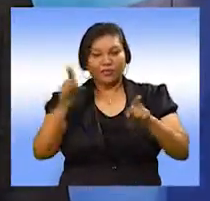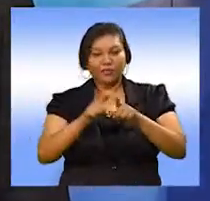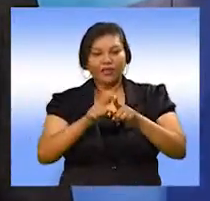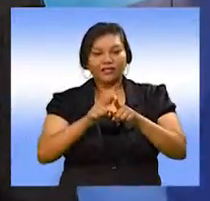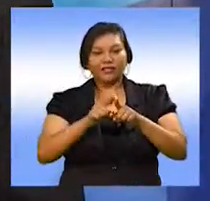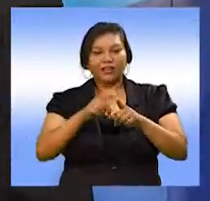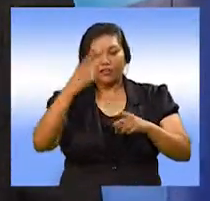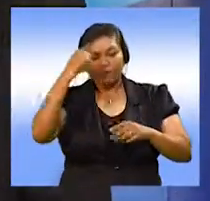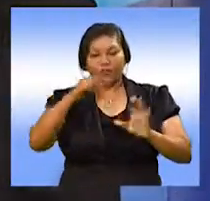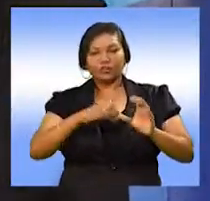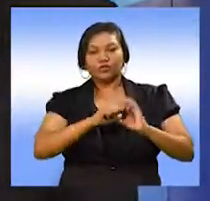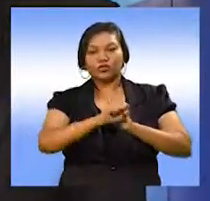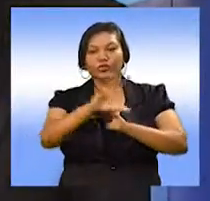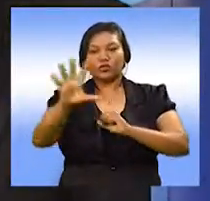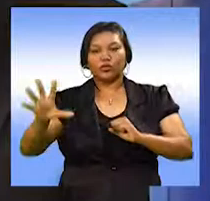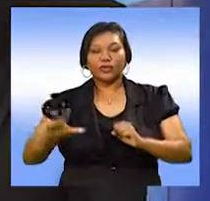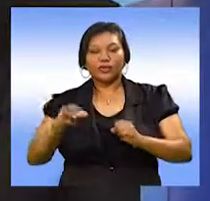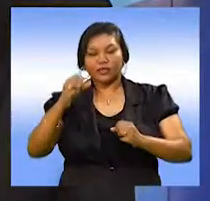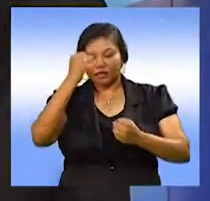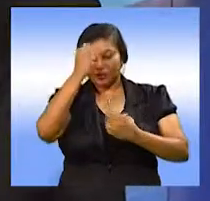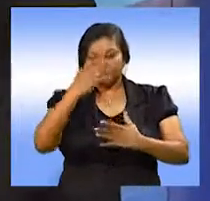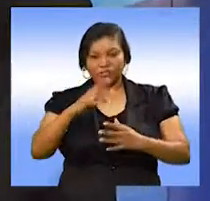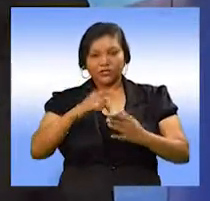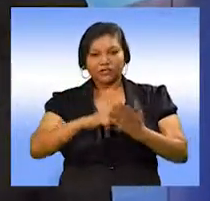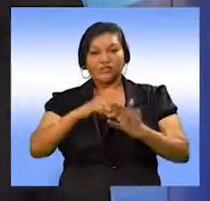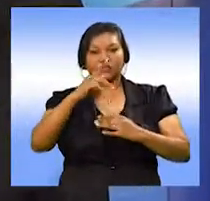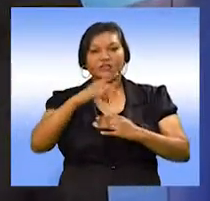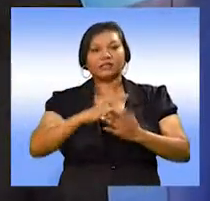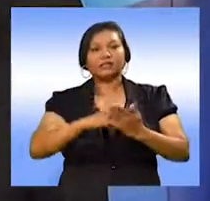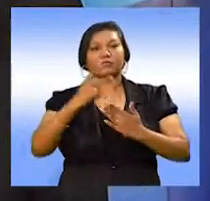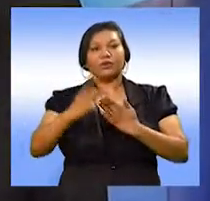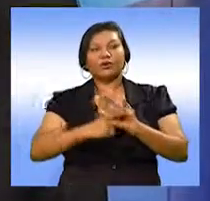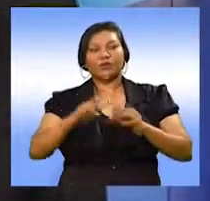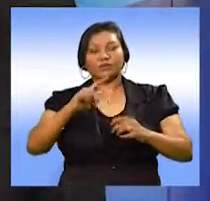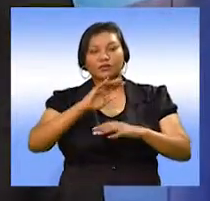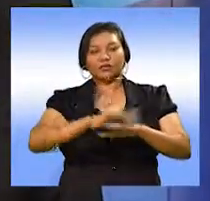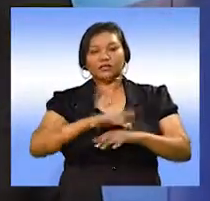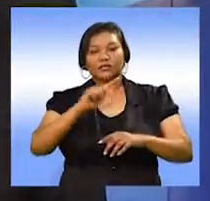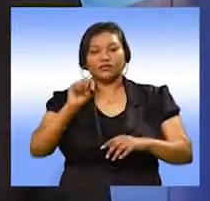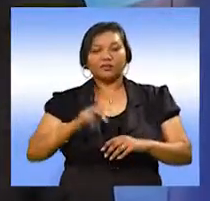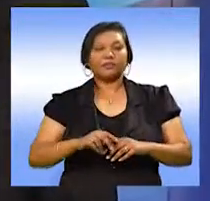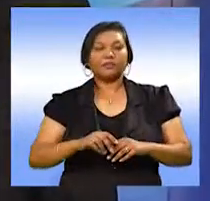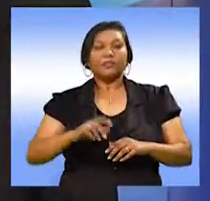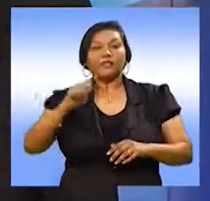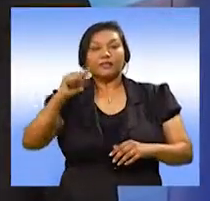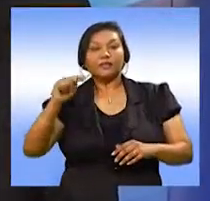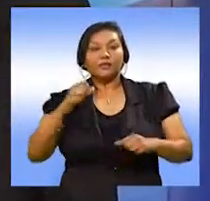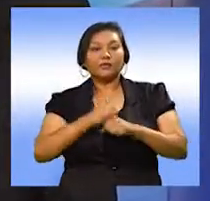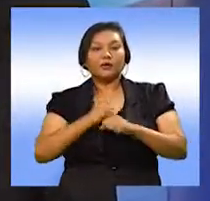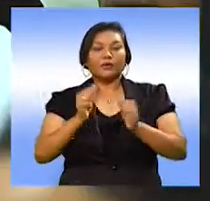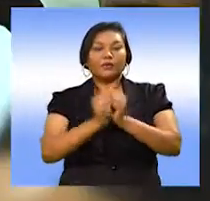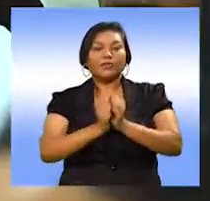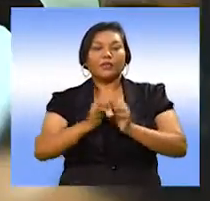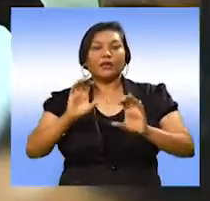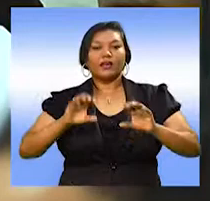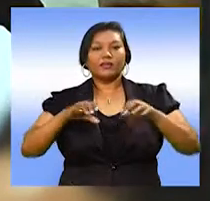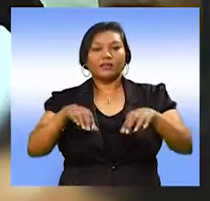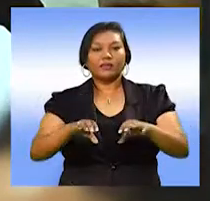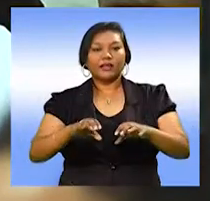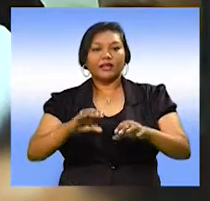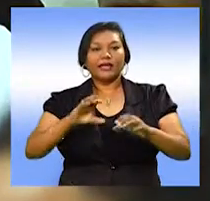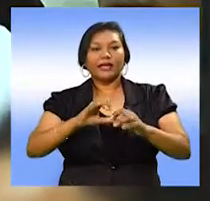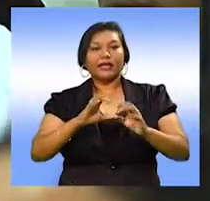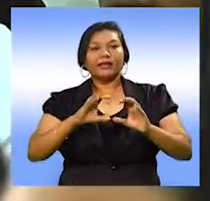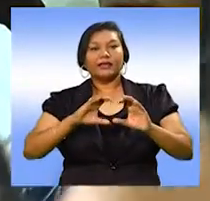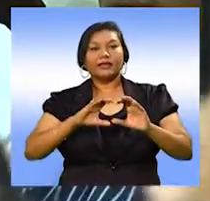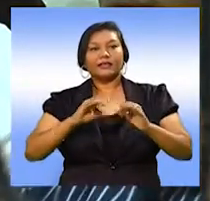The authority has also been working with the Caribbean Cable Cooperative, a regional body